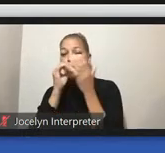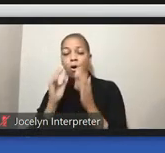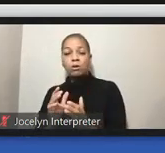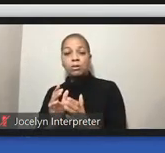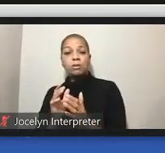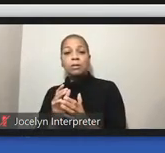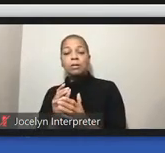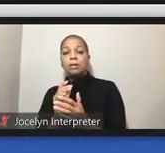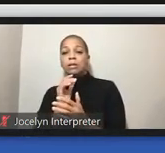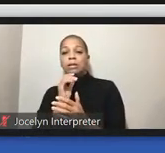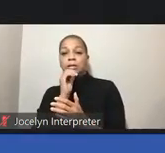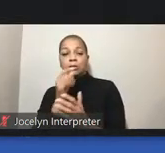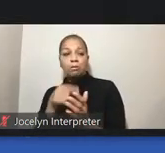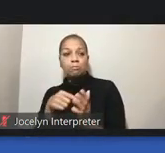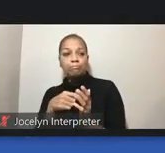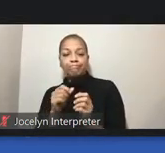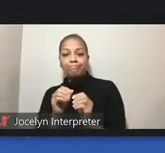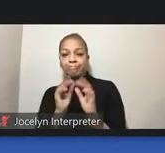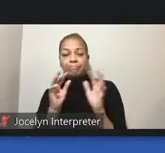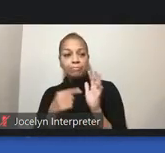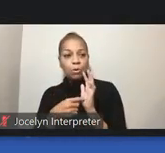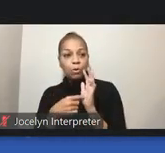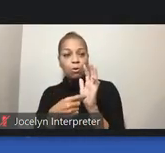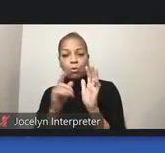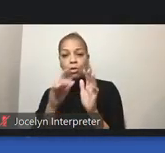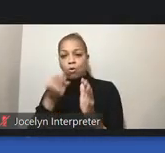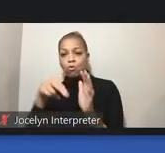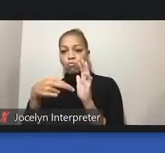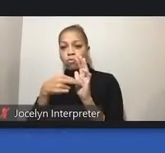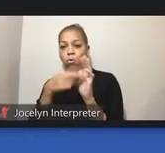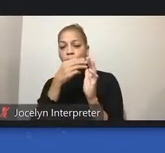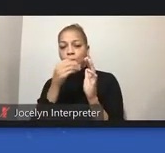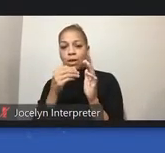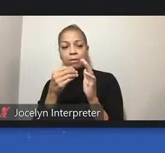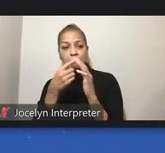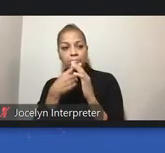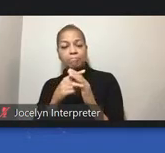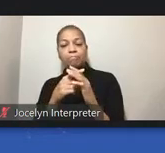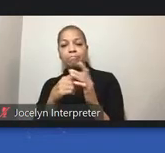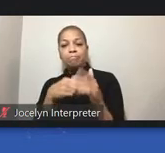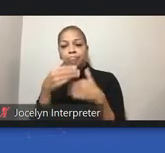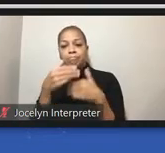not overtly acknowledge their role in perpetuating cultural trauma.